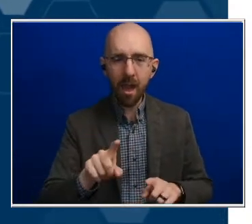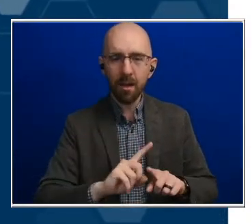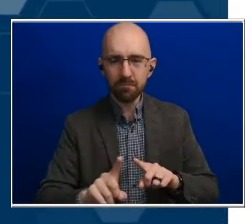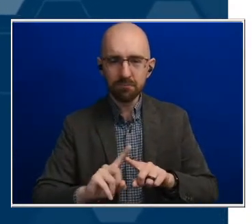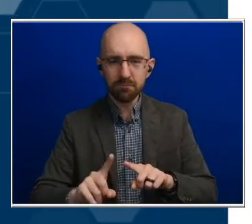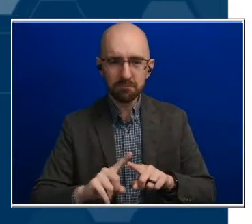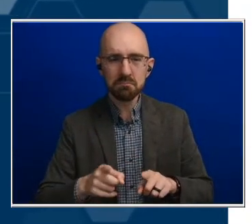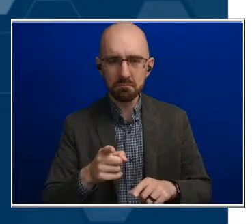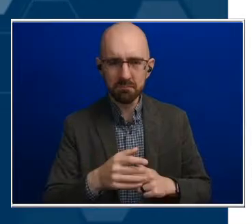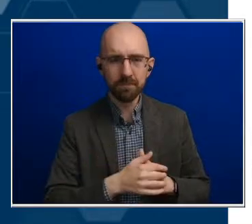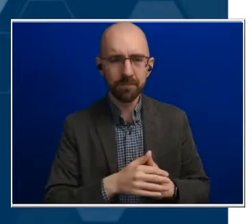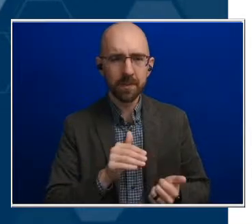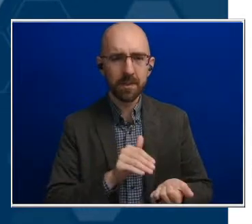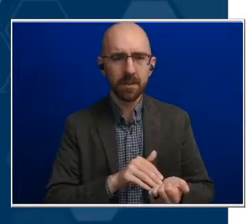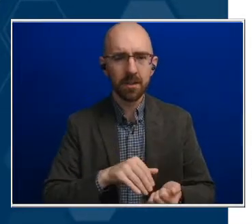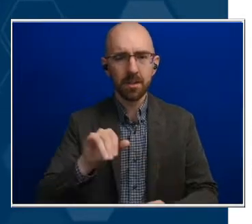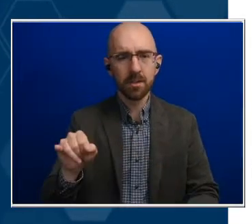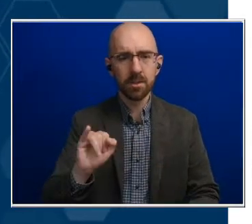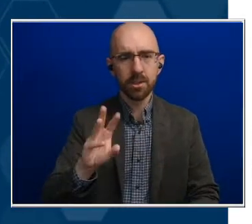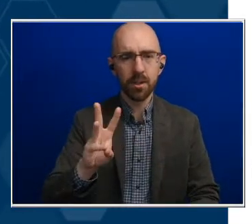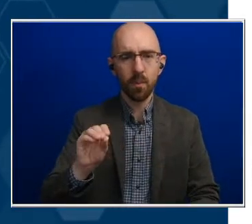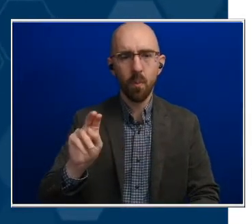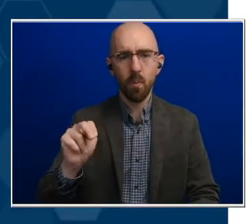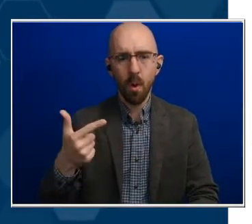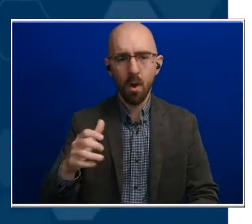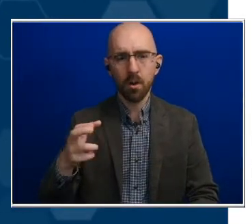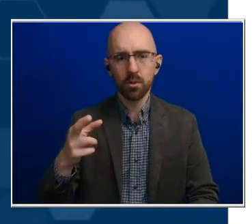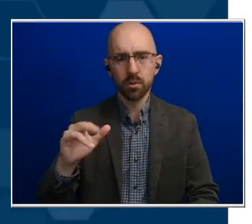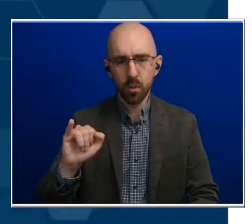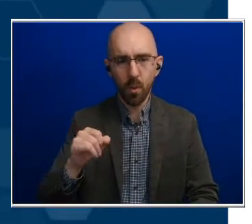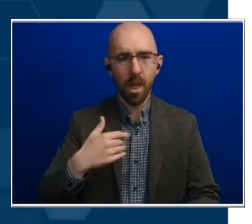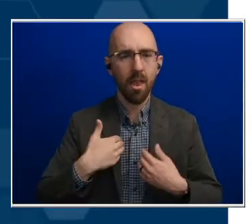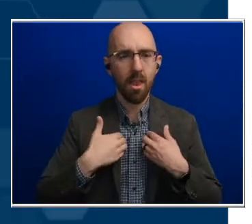Jiwon Choi, who's an expert in lung CT